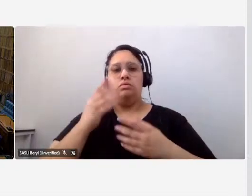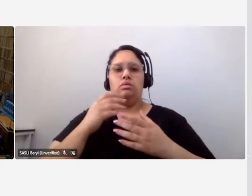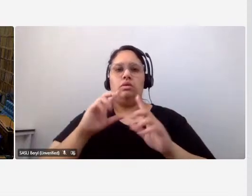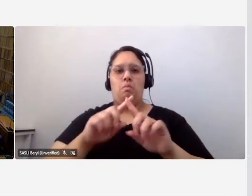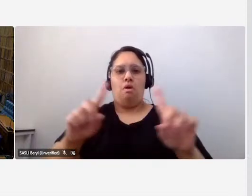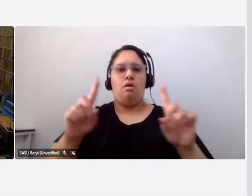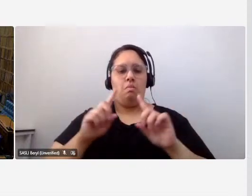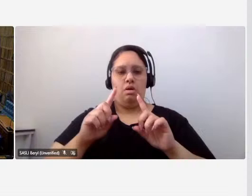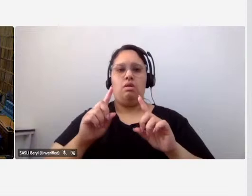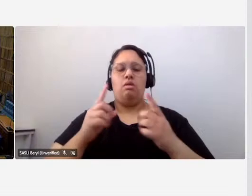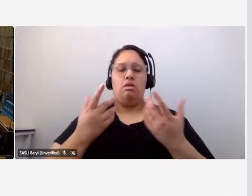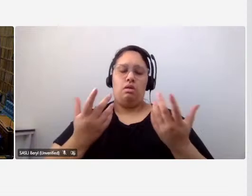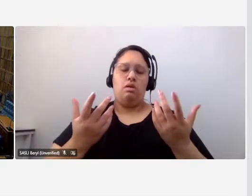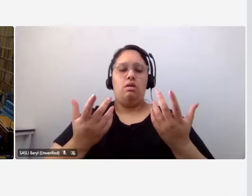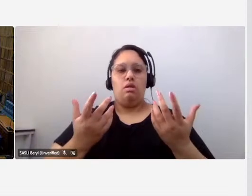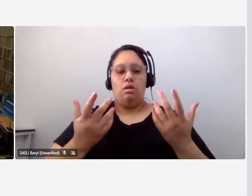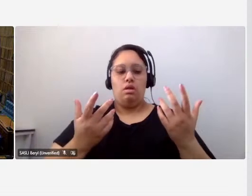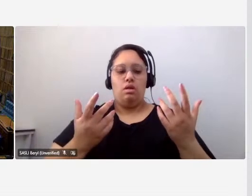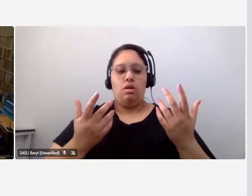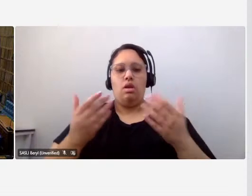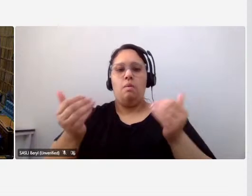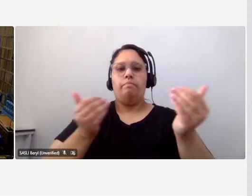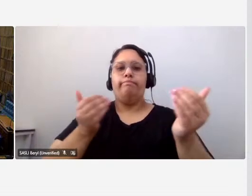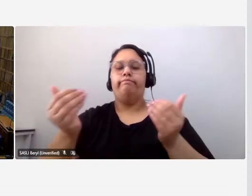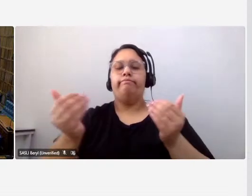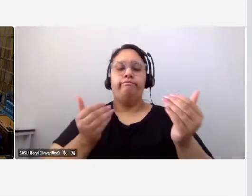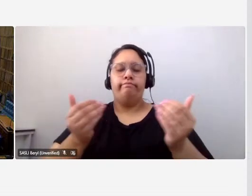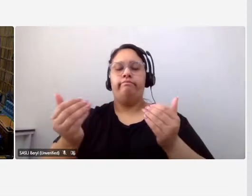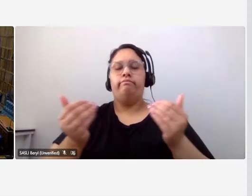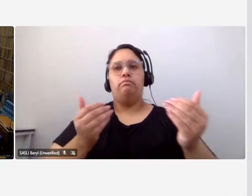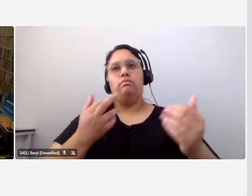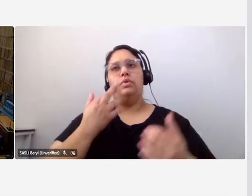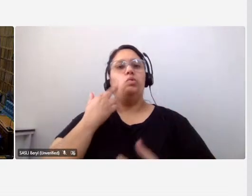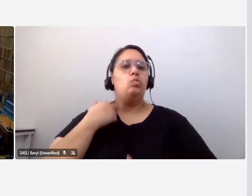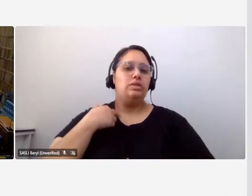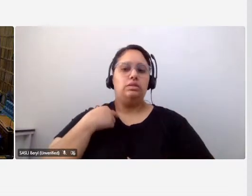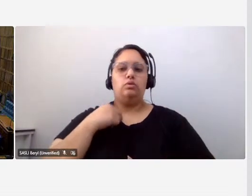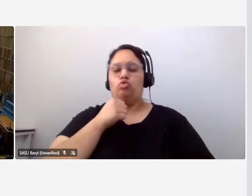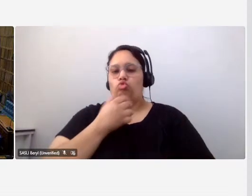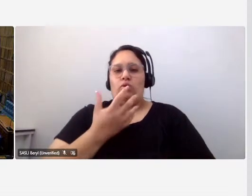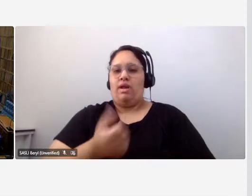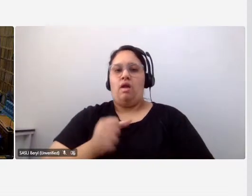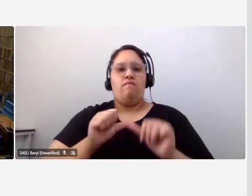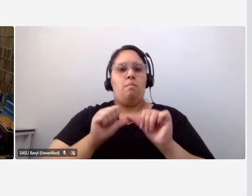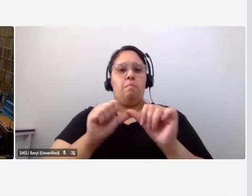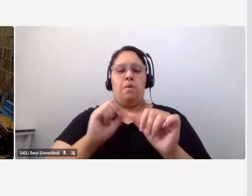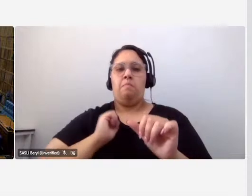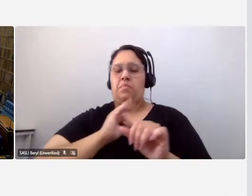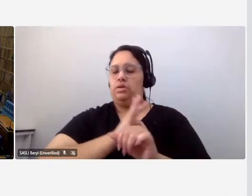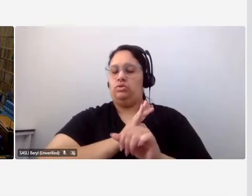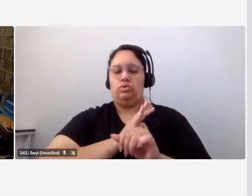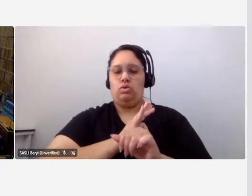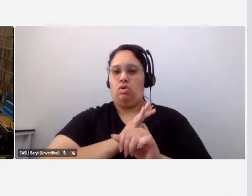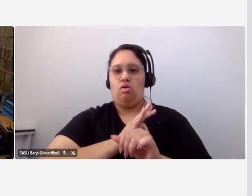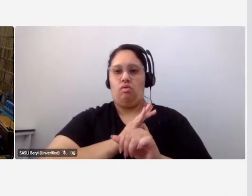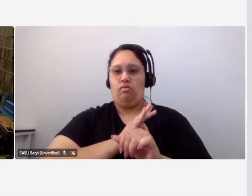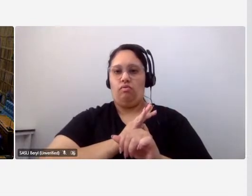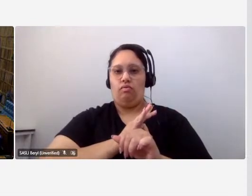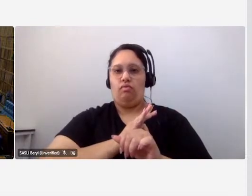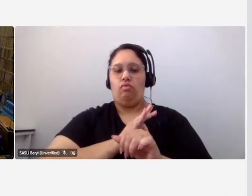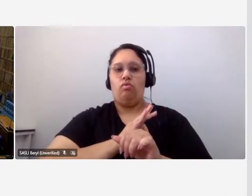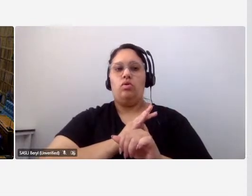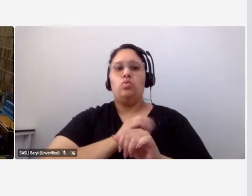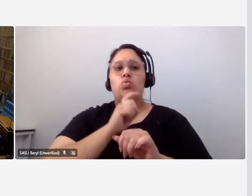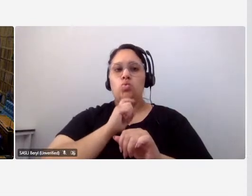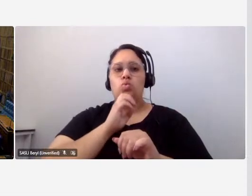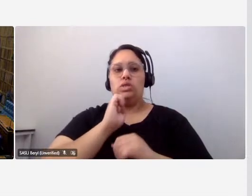departments are, in fact, mitigating the risk of not having permanent staff to